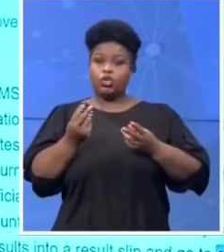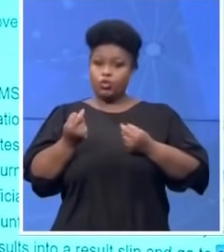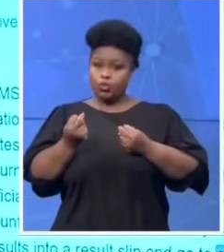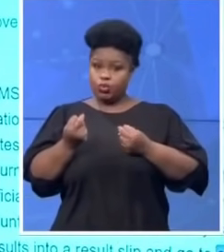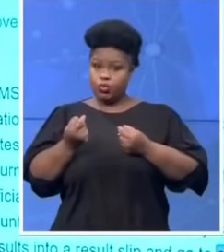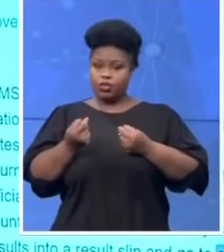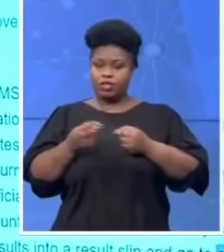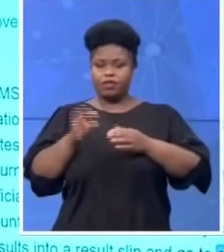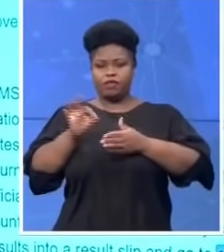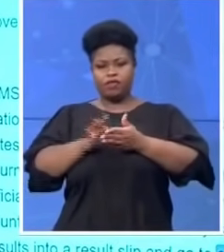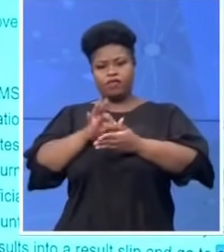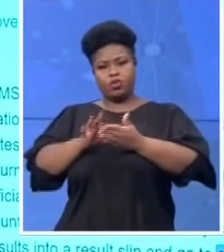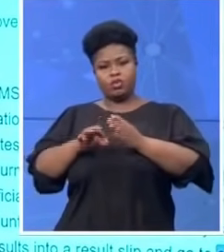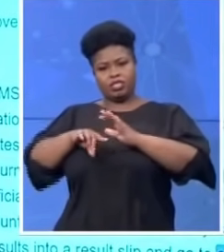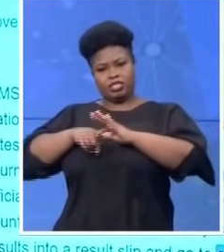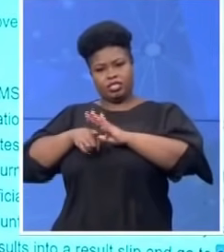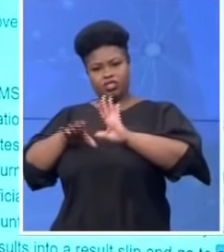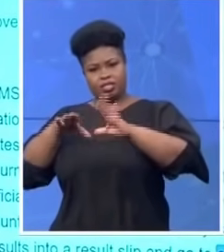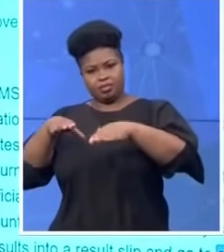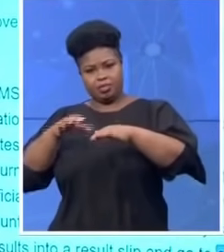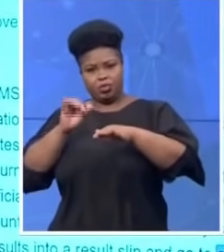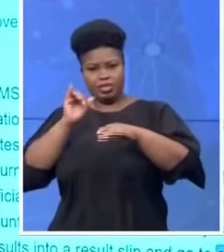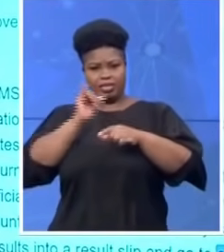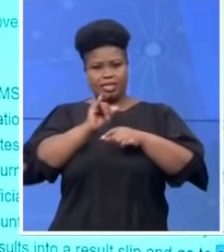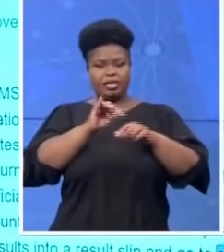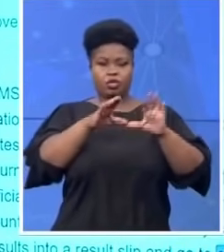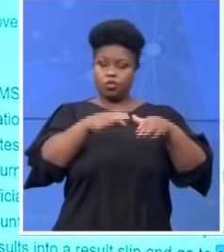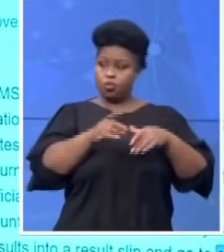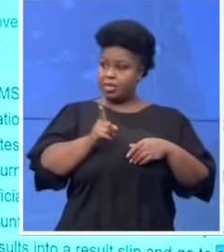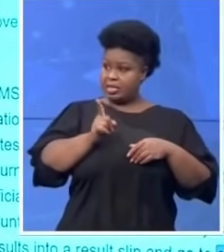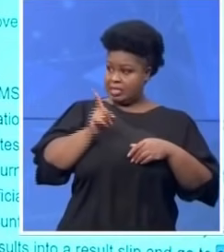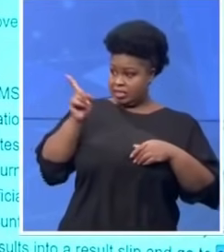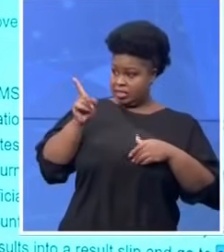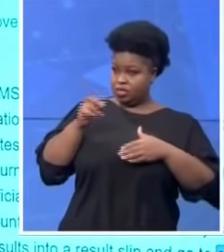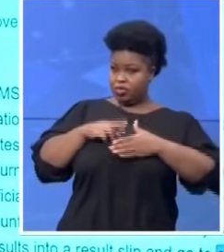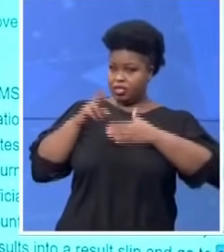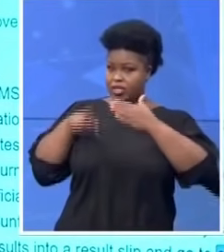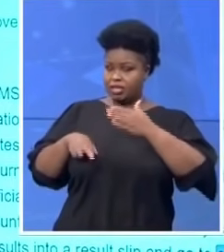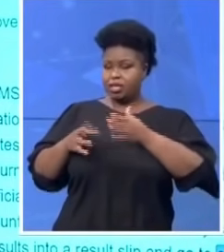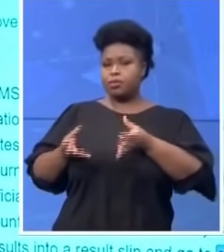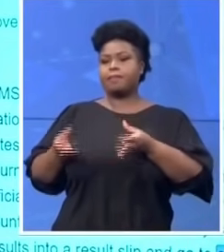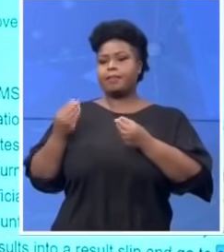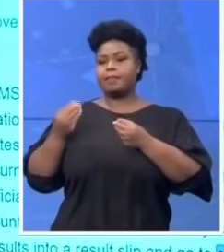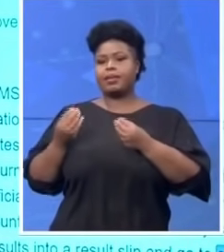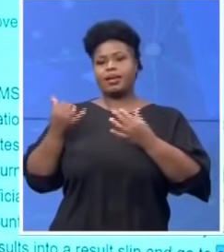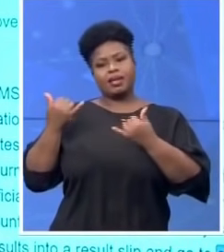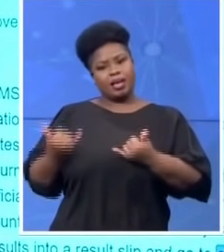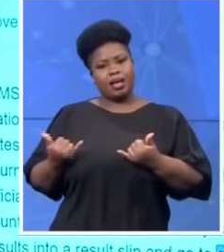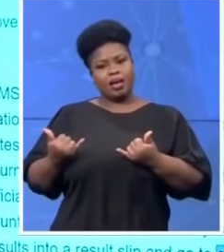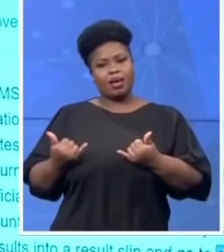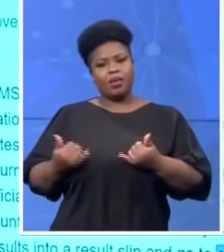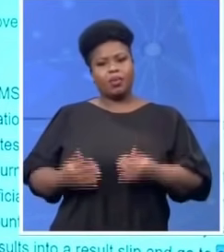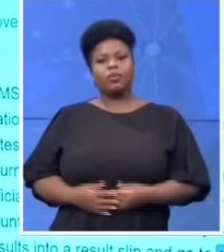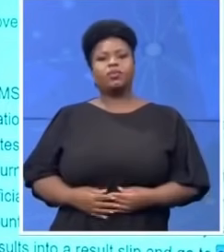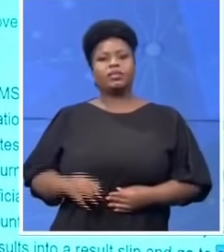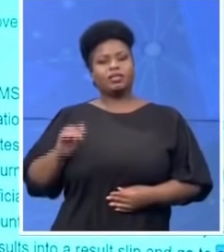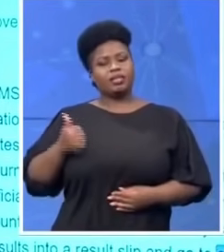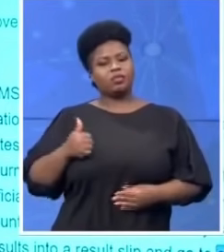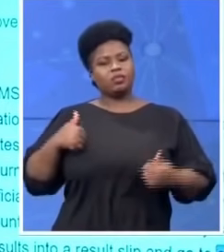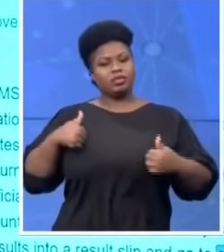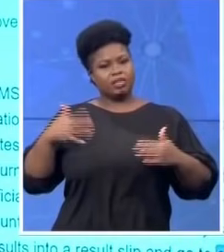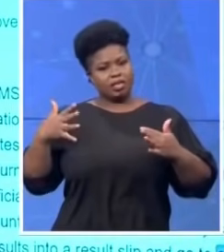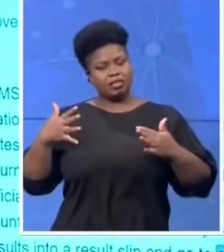these results that you're getting now from the voting districts, we begin then to feed them into the model. So an example would